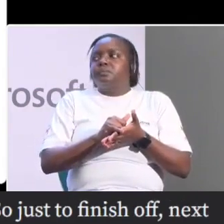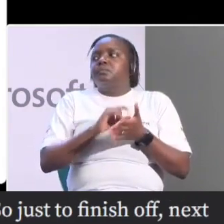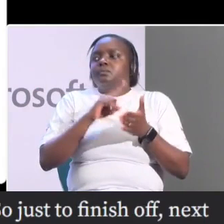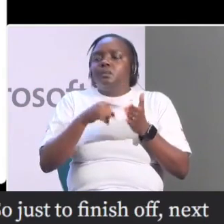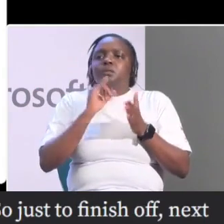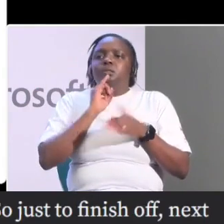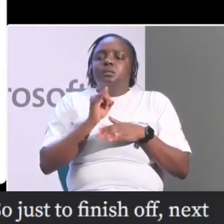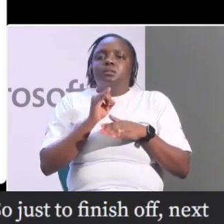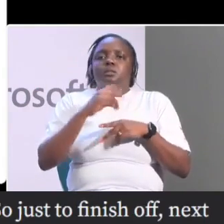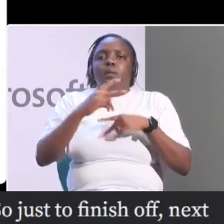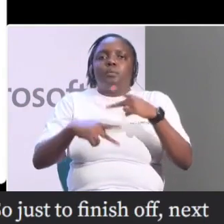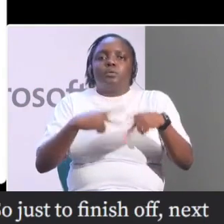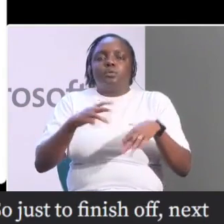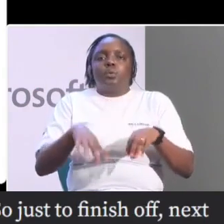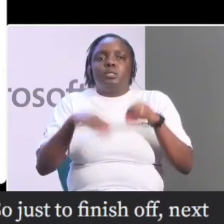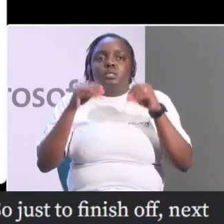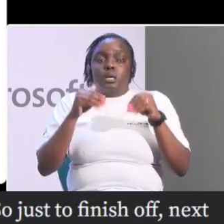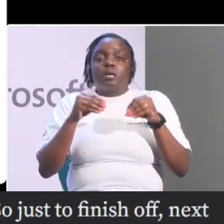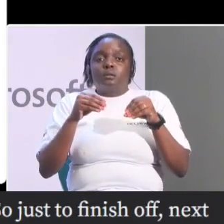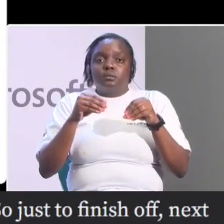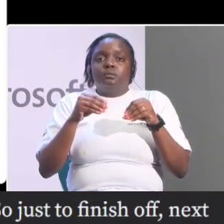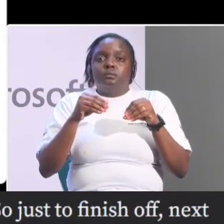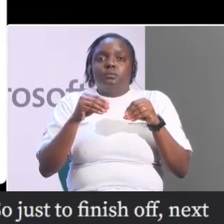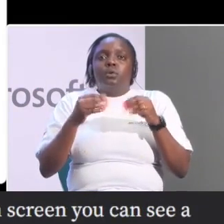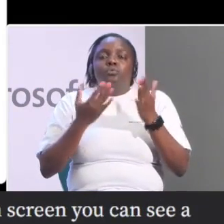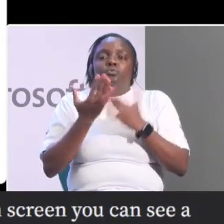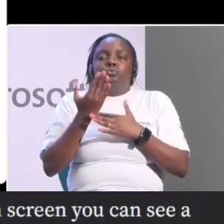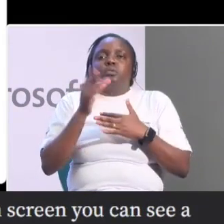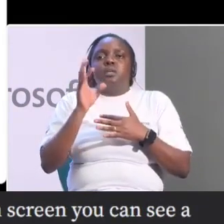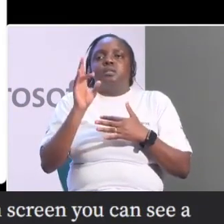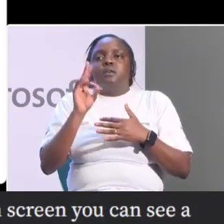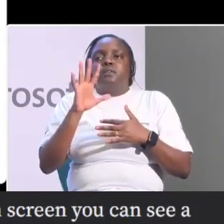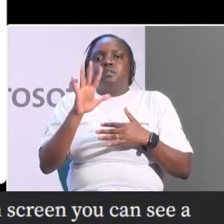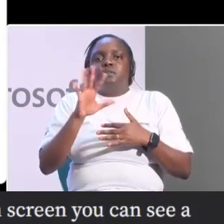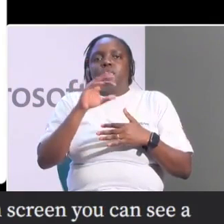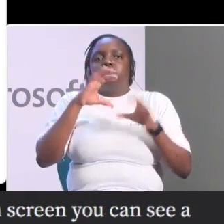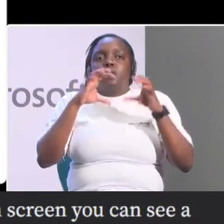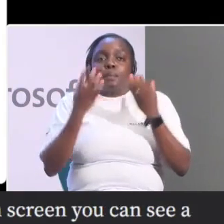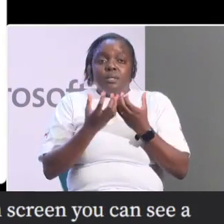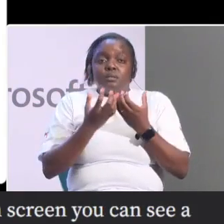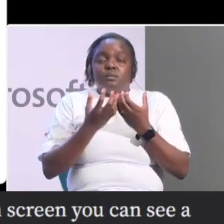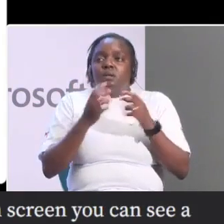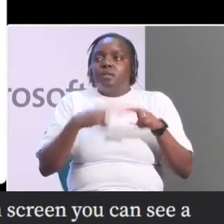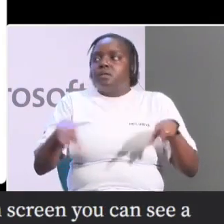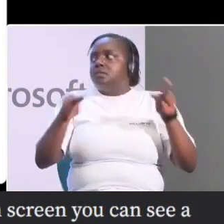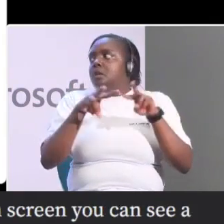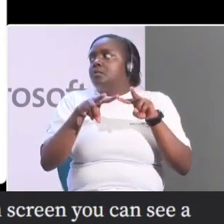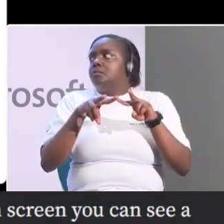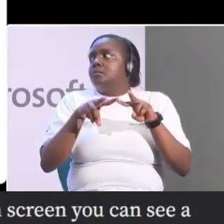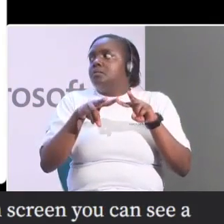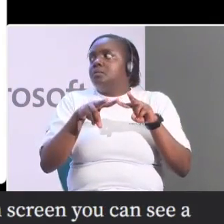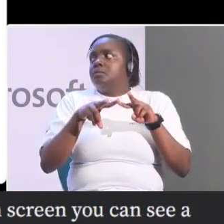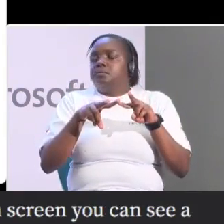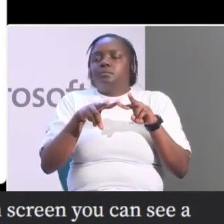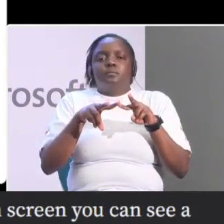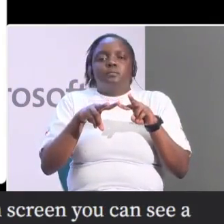this is the process we're taking through the 75 companies at Valuable with. Did you want to say a little bit? Only